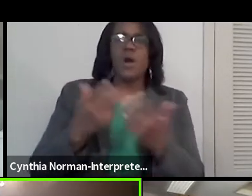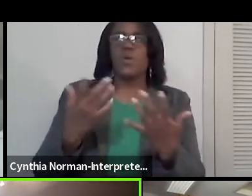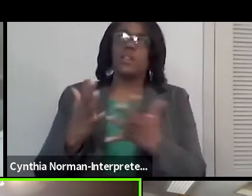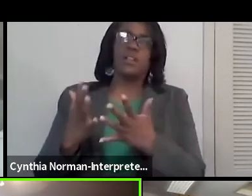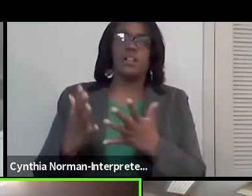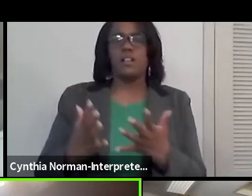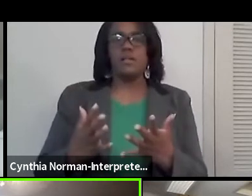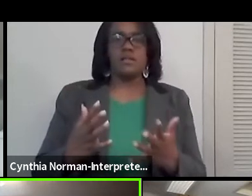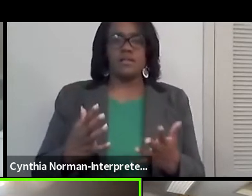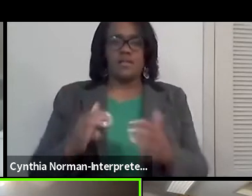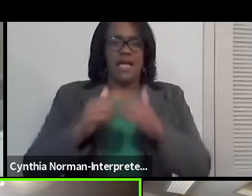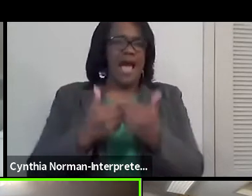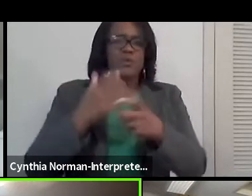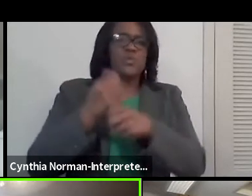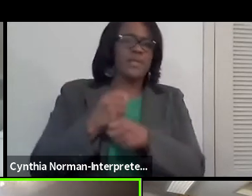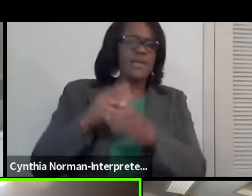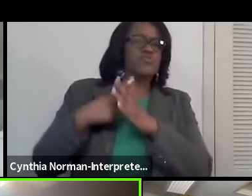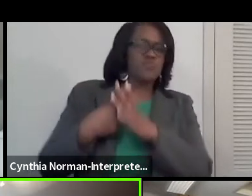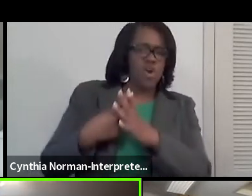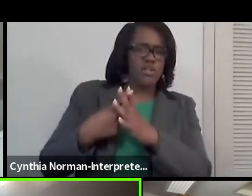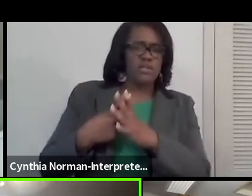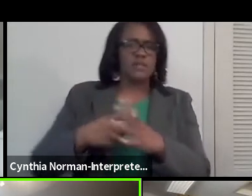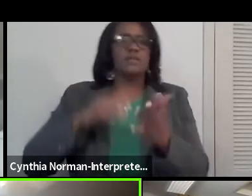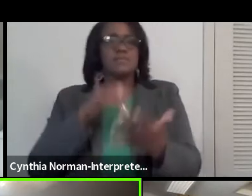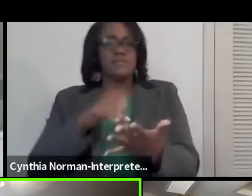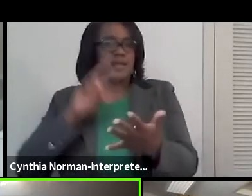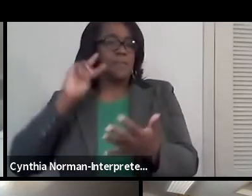It was along the lines of how to get started in studying misunderstood mammals.